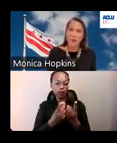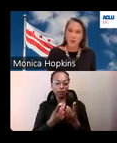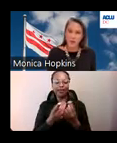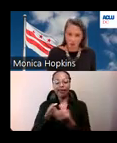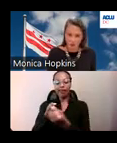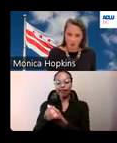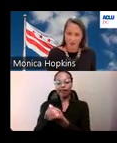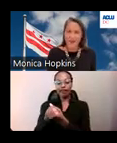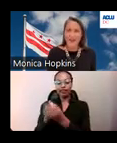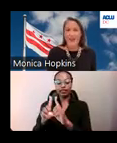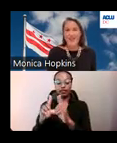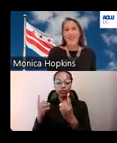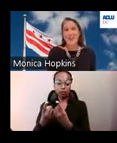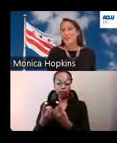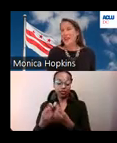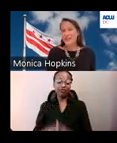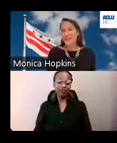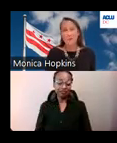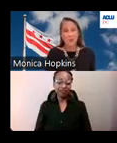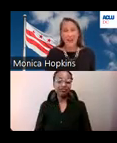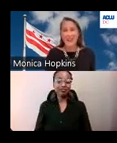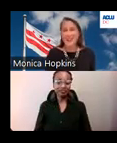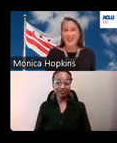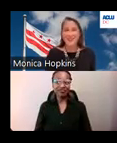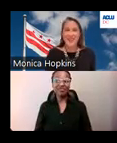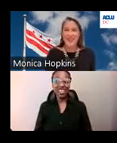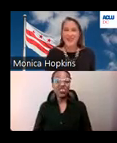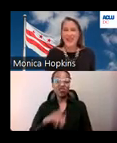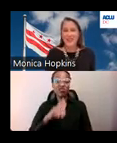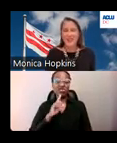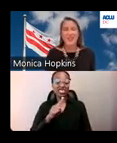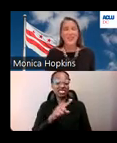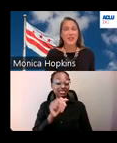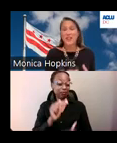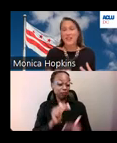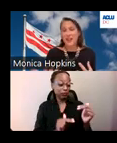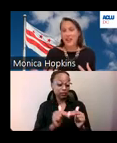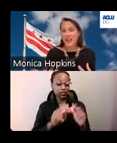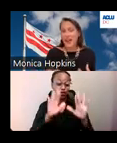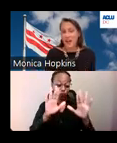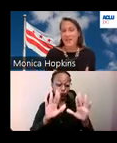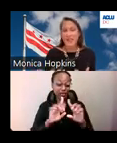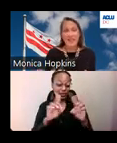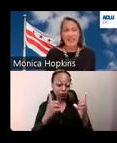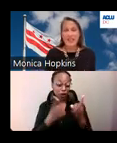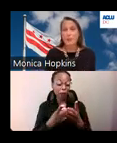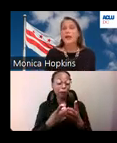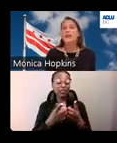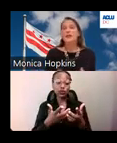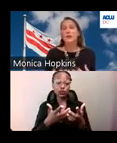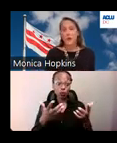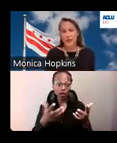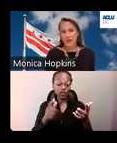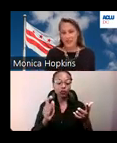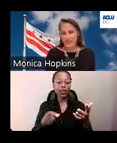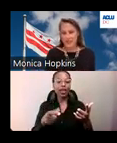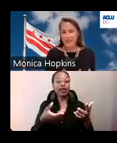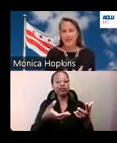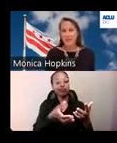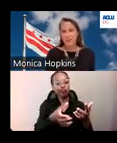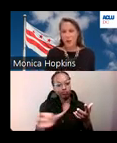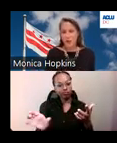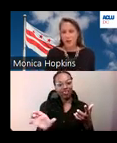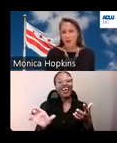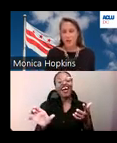so much so that we had to break it off and actually have an independent